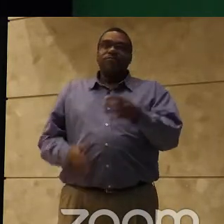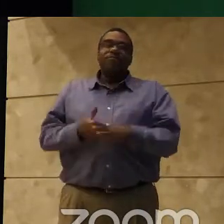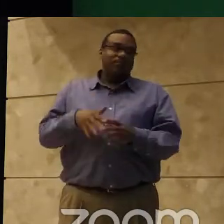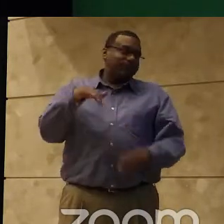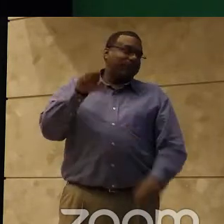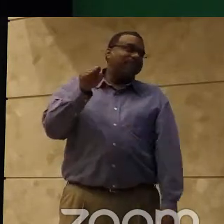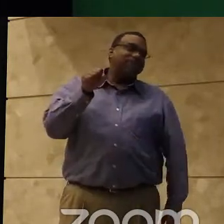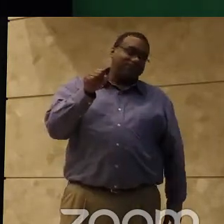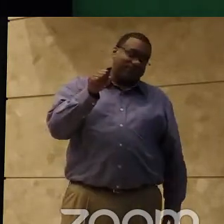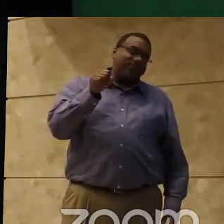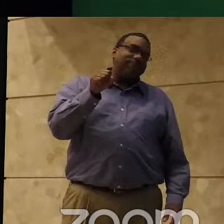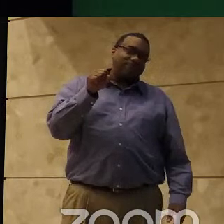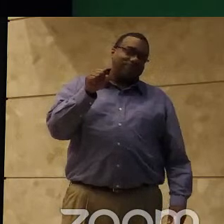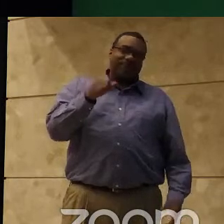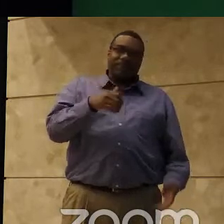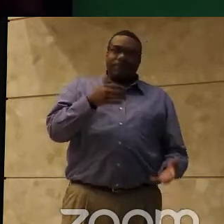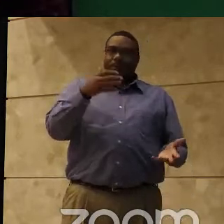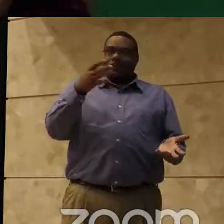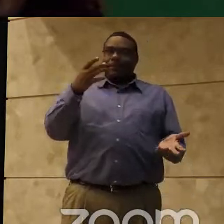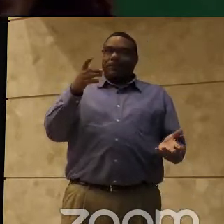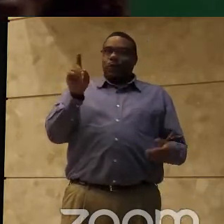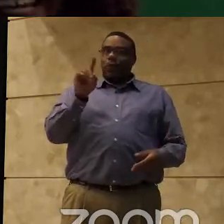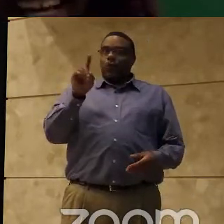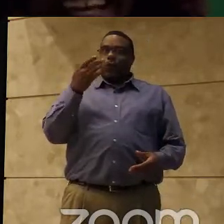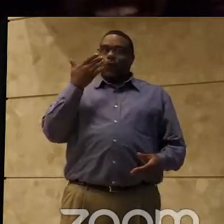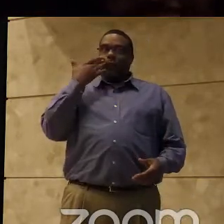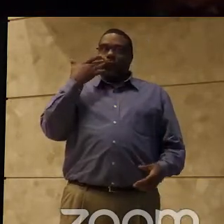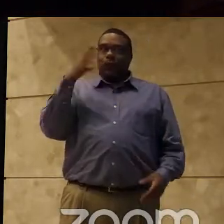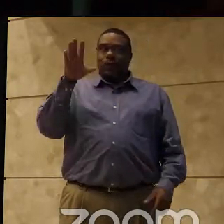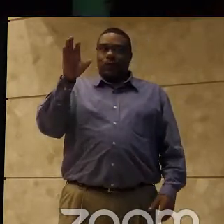Yes, I have no idea where it is, but.